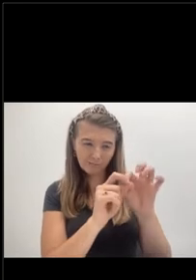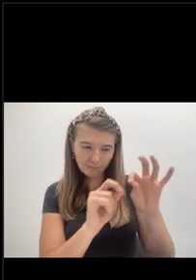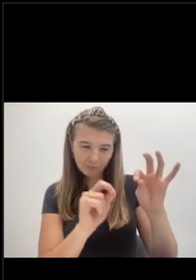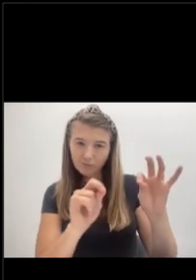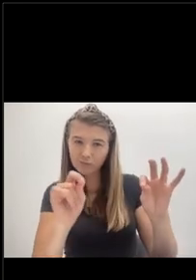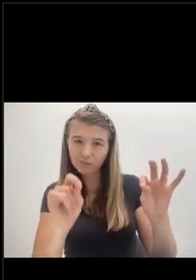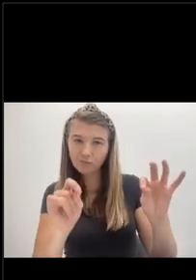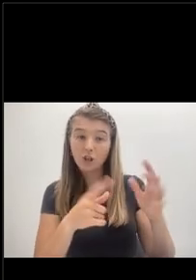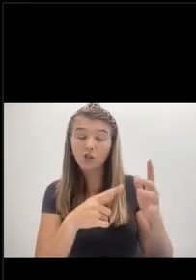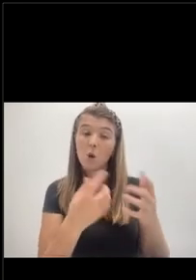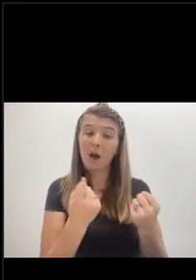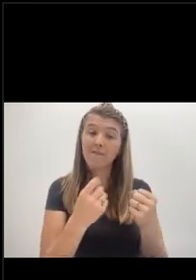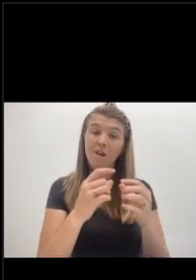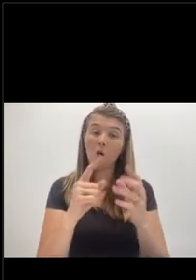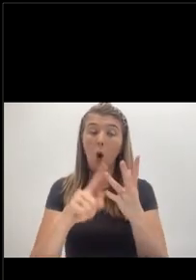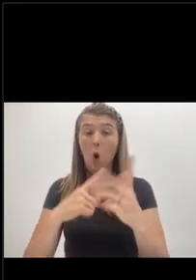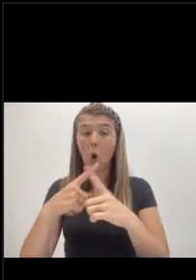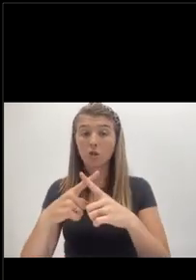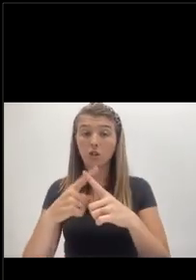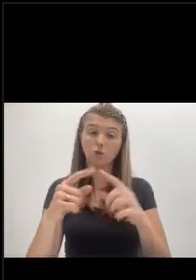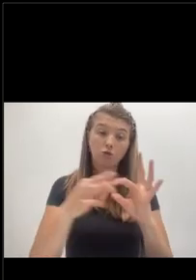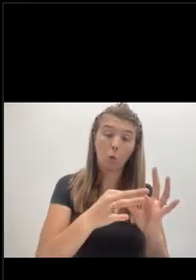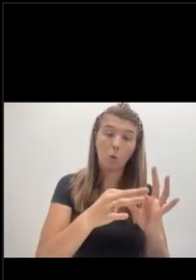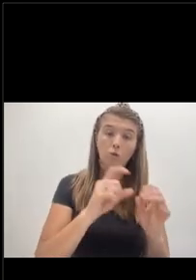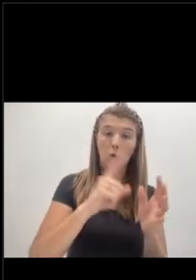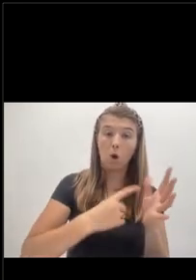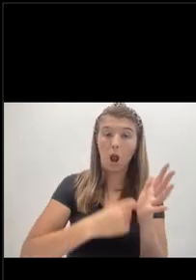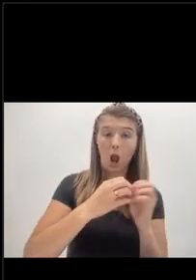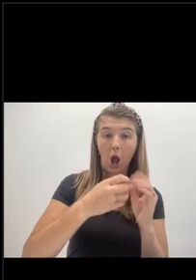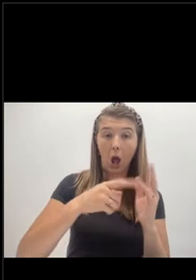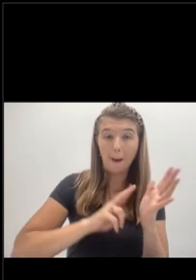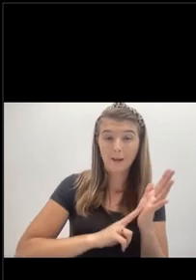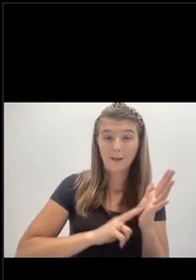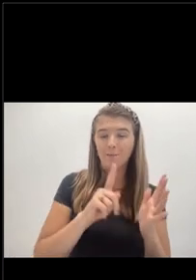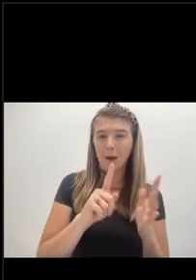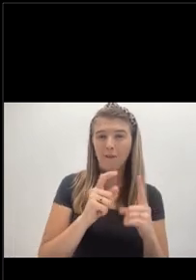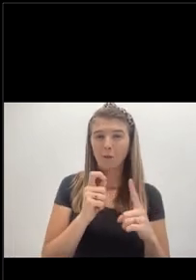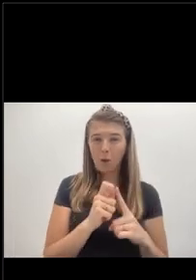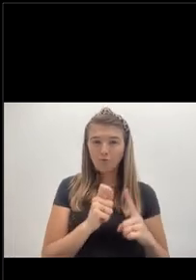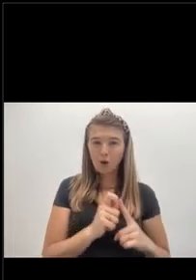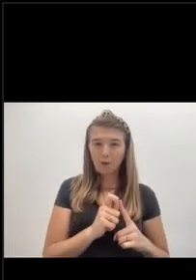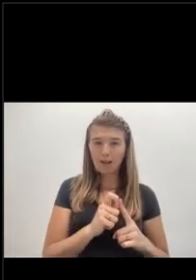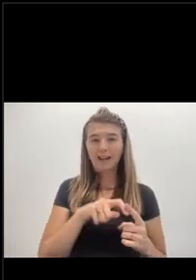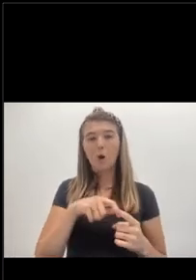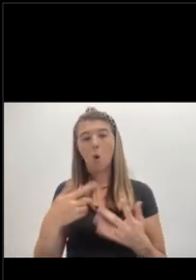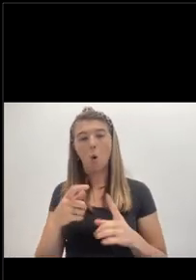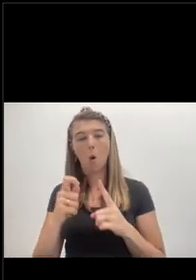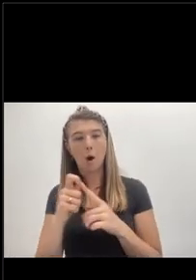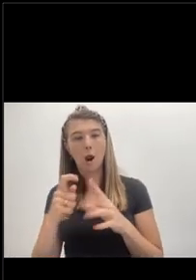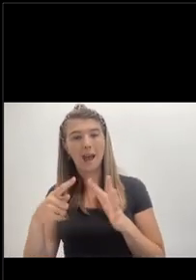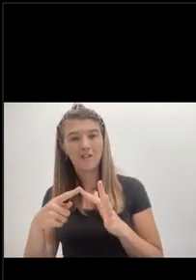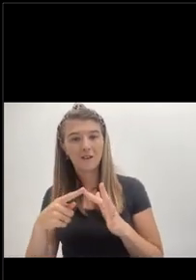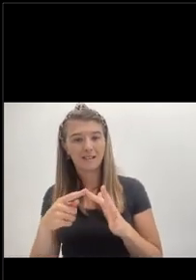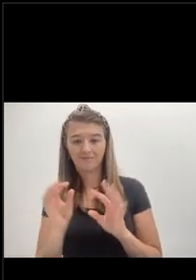those are a little bit easier to break. But for polypropylene and polyethylene, you don't have heteroatoms